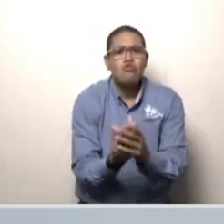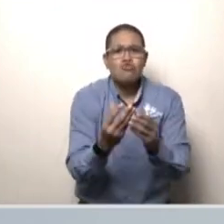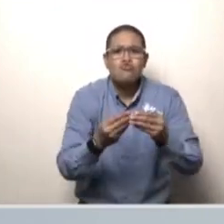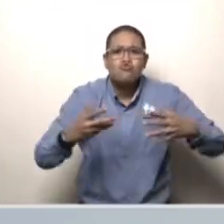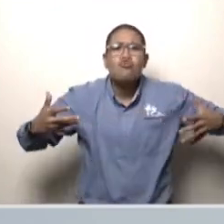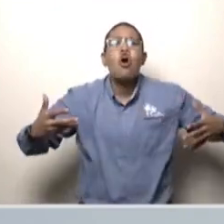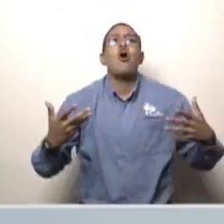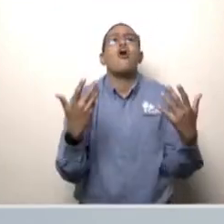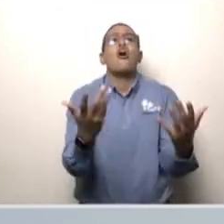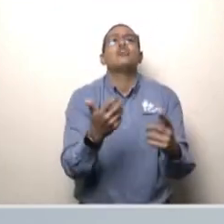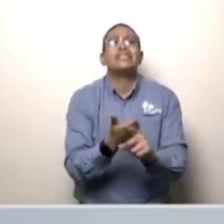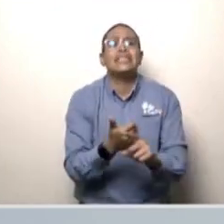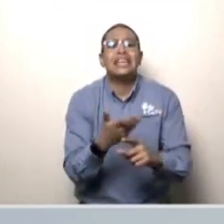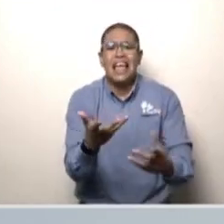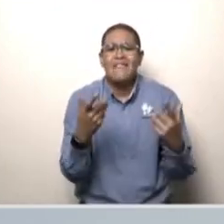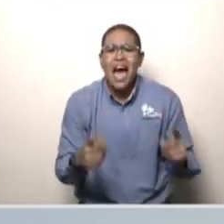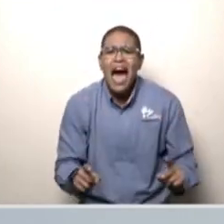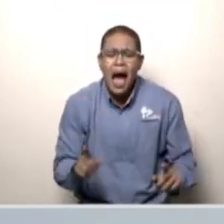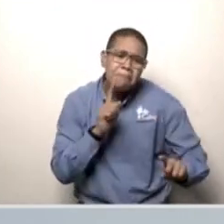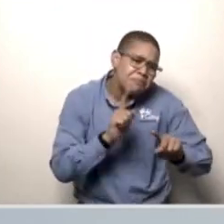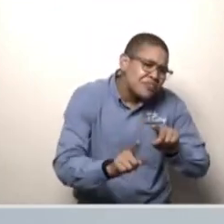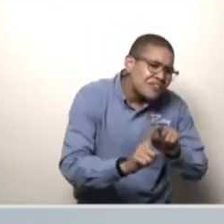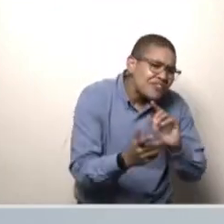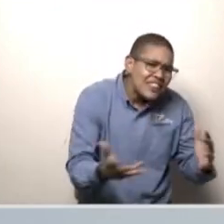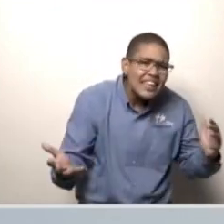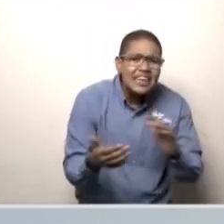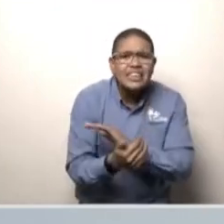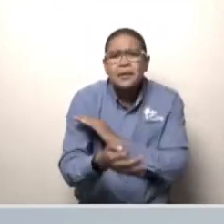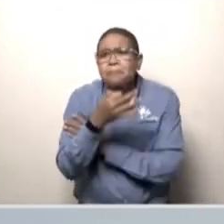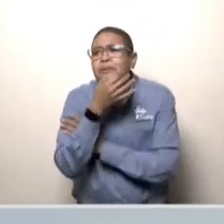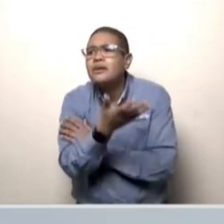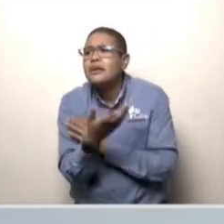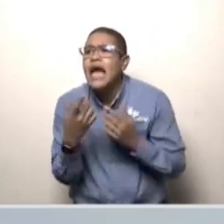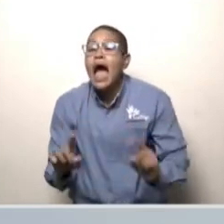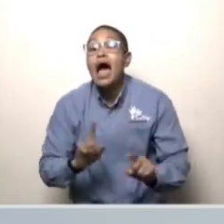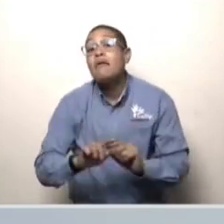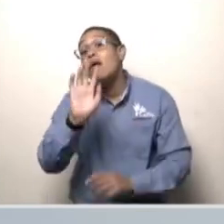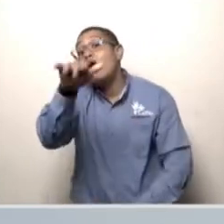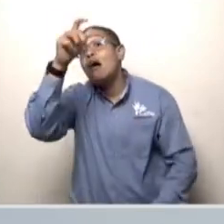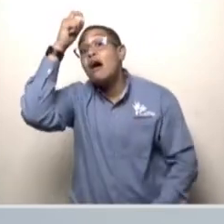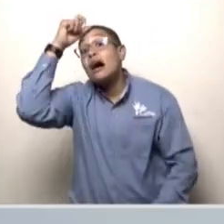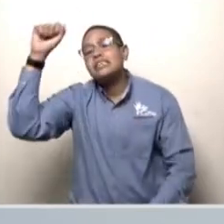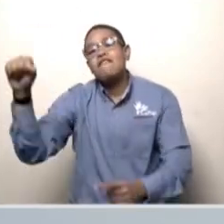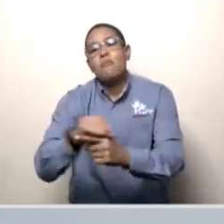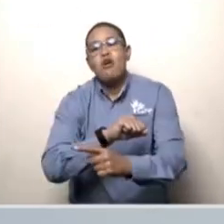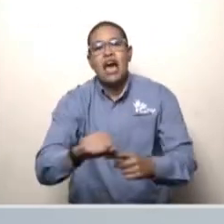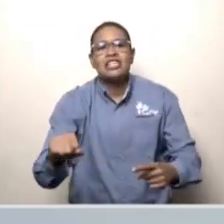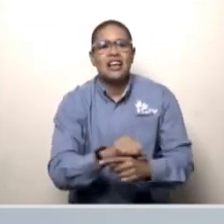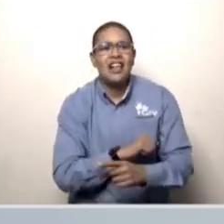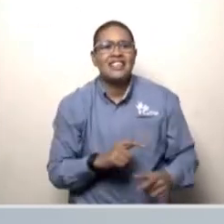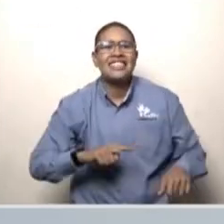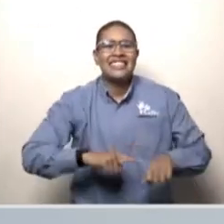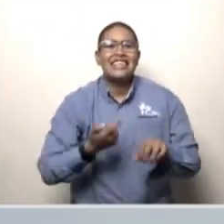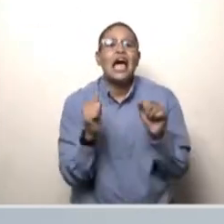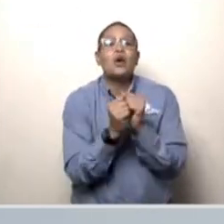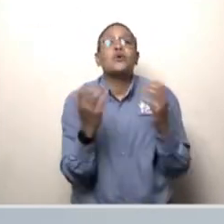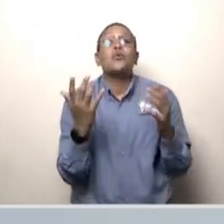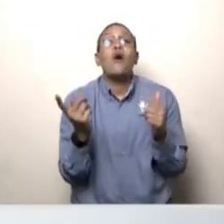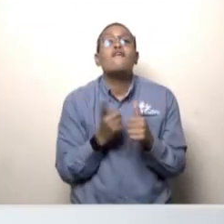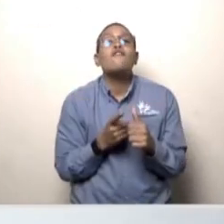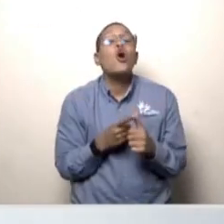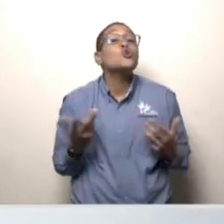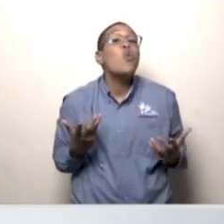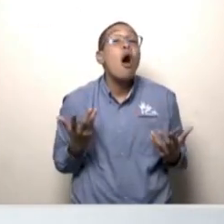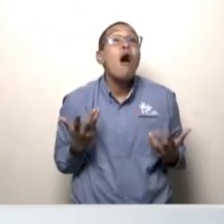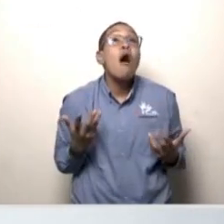is trade or different things, but we have to be very practical, start with the right first things first, which